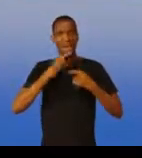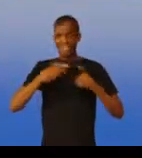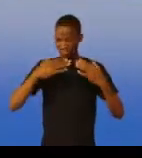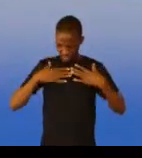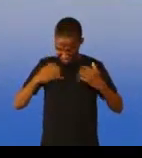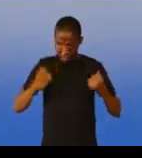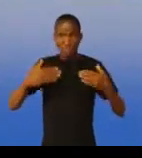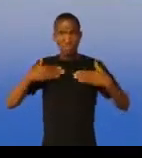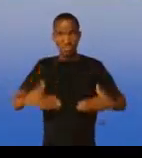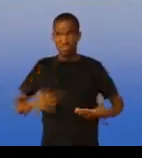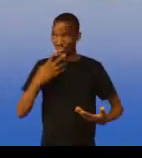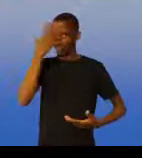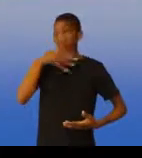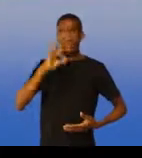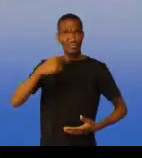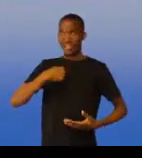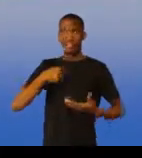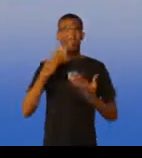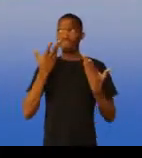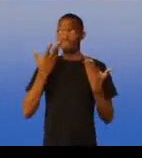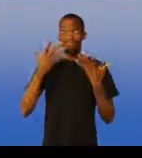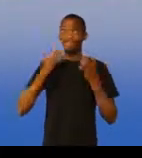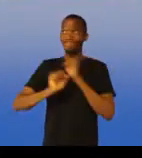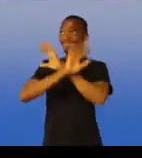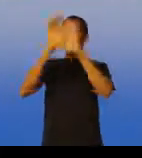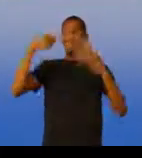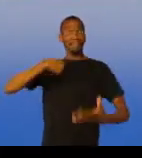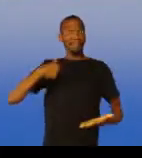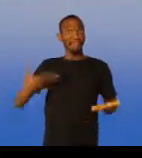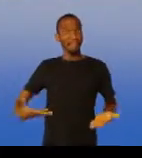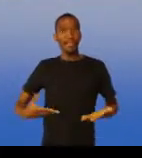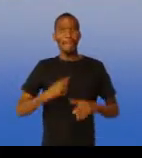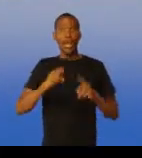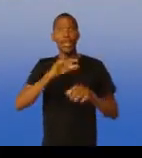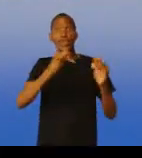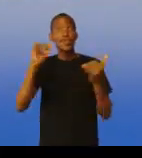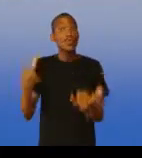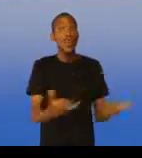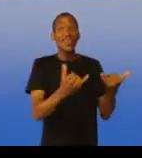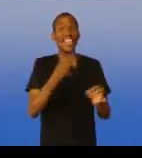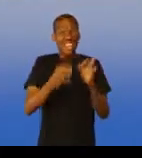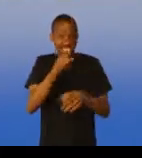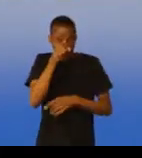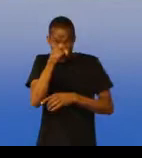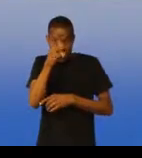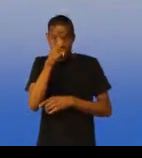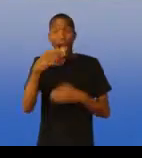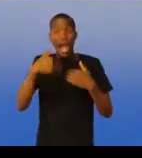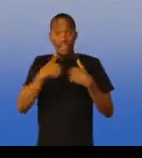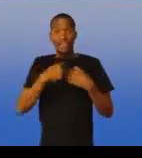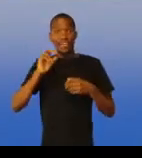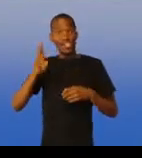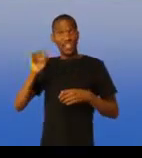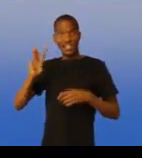and handsome and glowing as ever. So to the young community, if you get HIV, you should